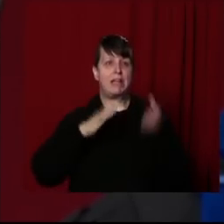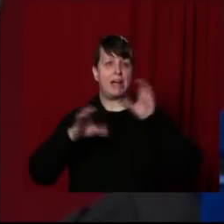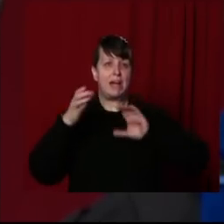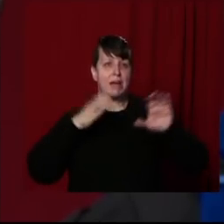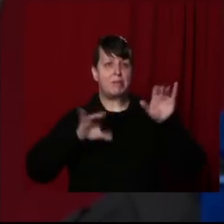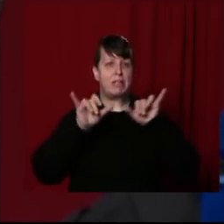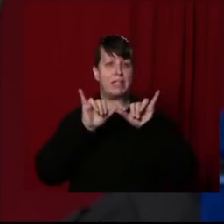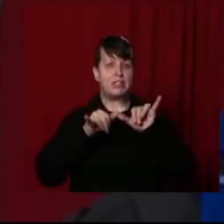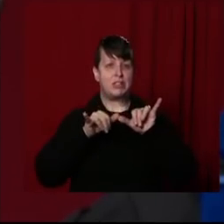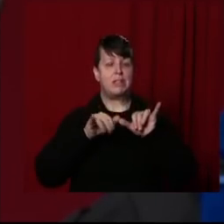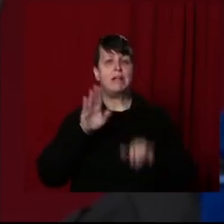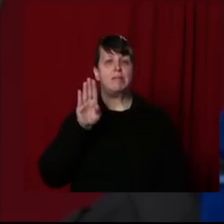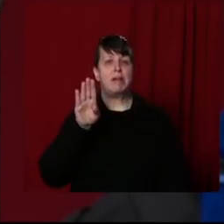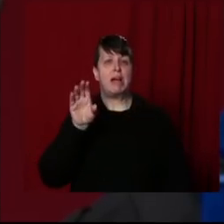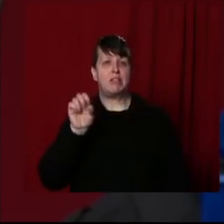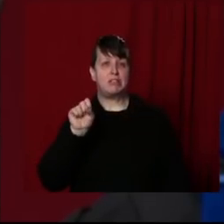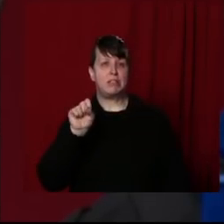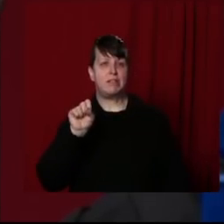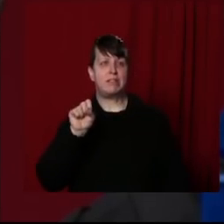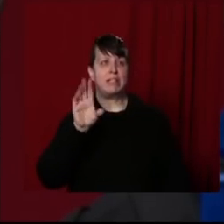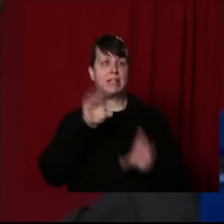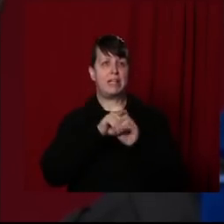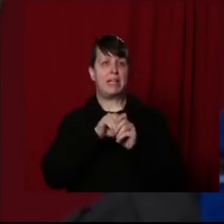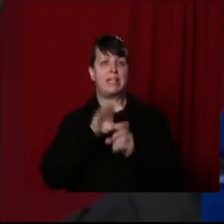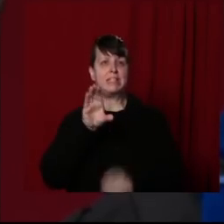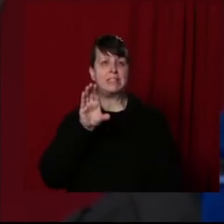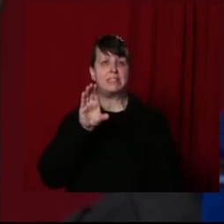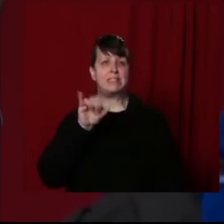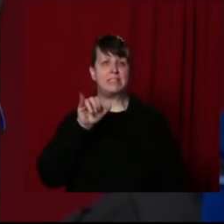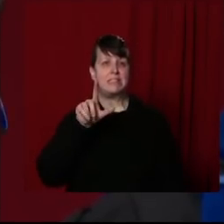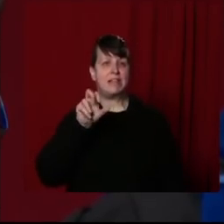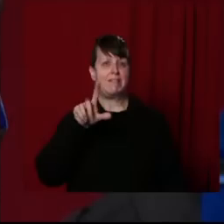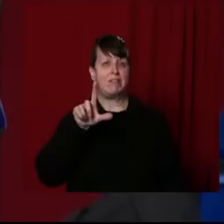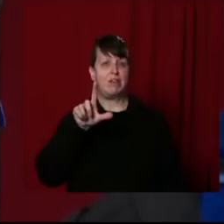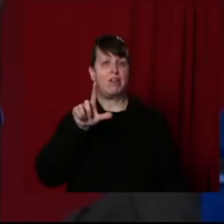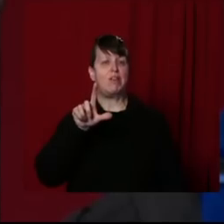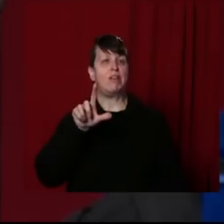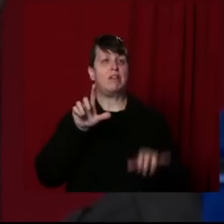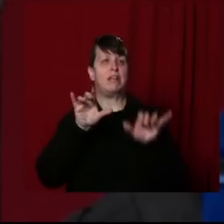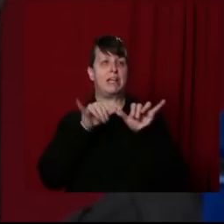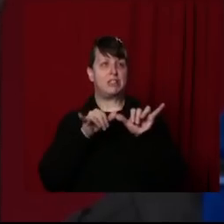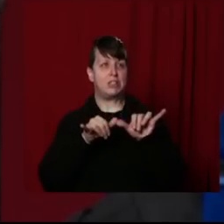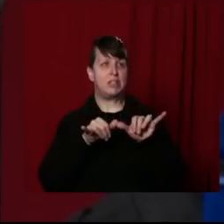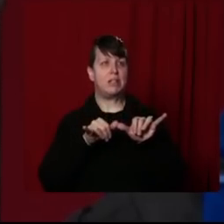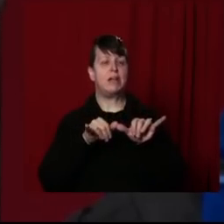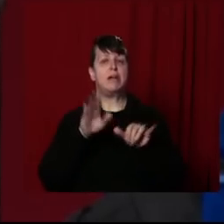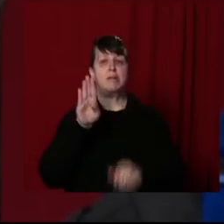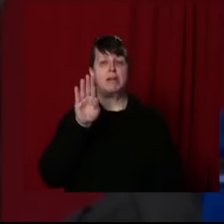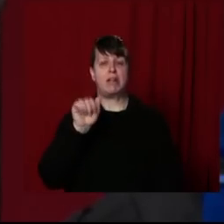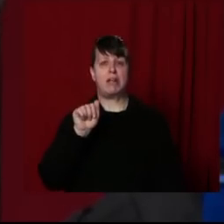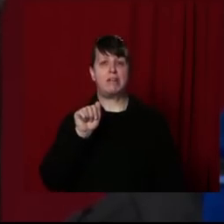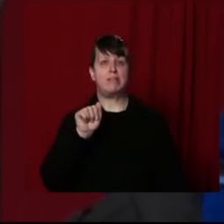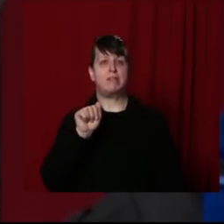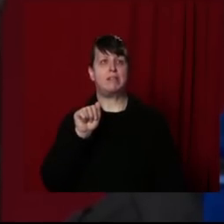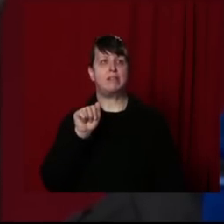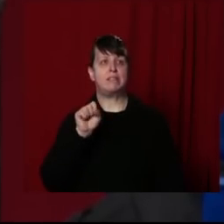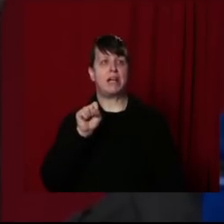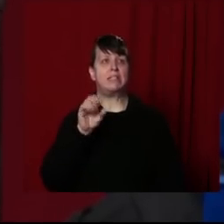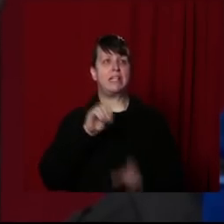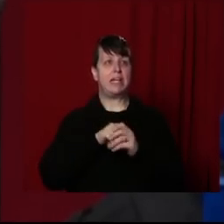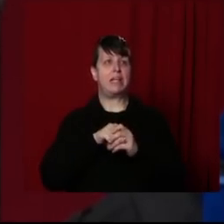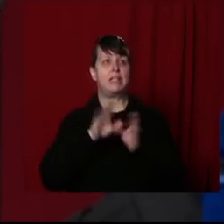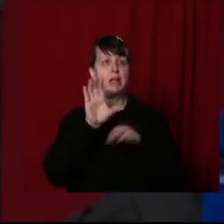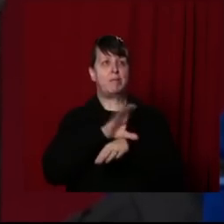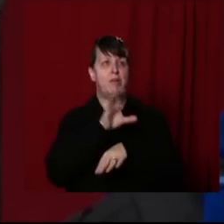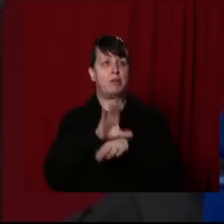Engineering, Bachelor's of Science in Civil Engineering, Bachelor's of Science in Computer Engineering, Bachelor's